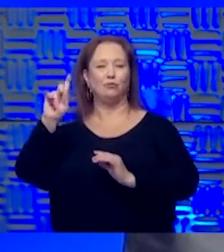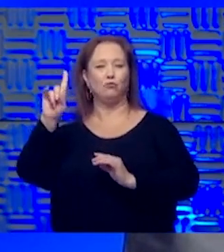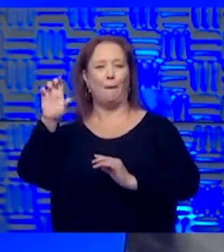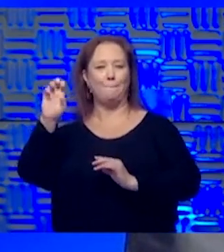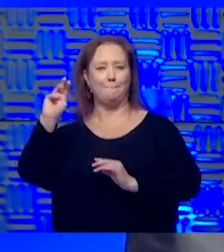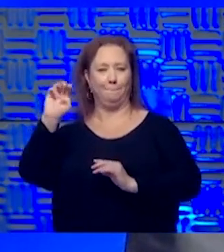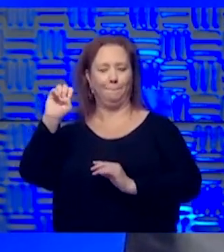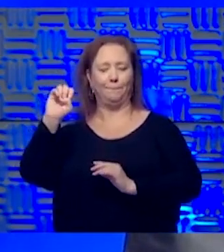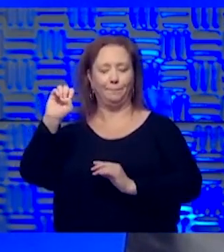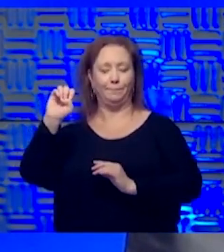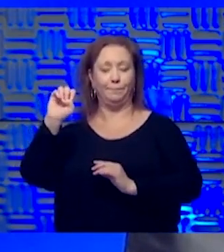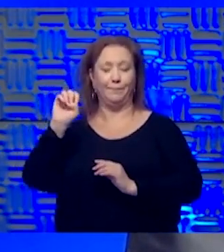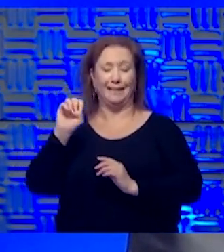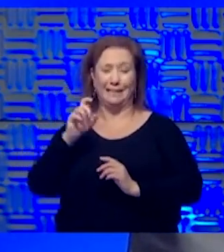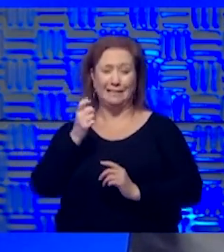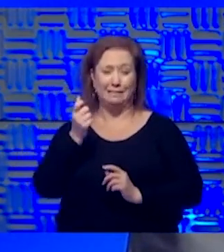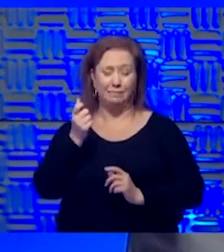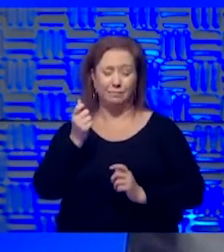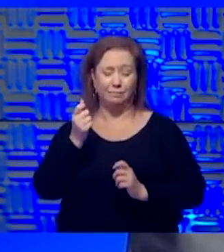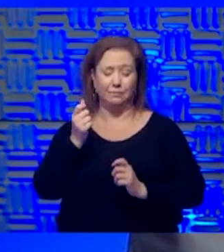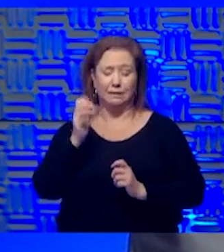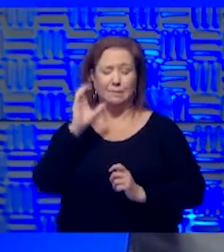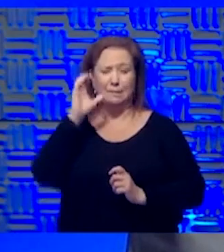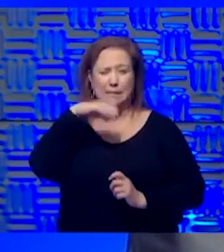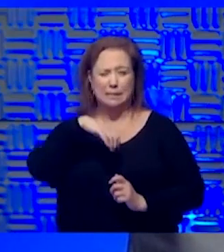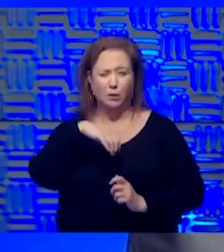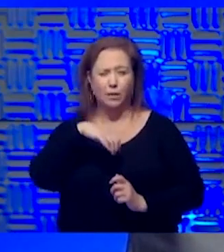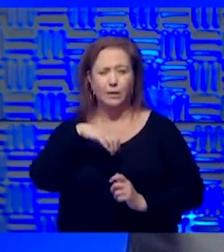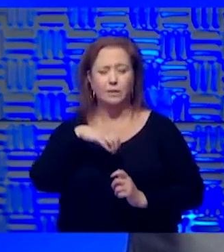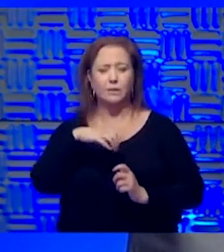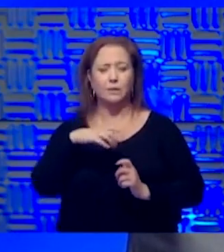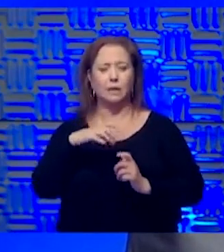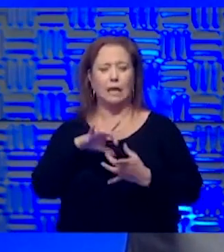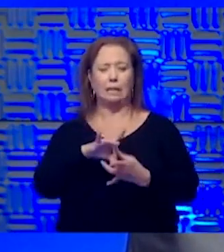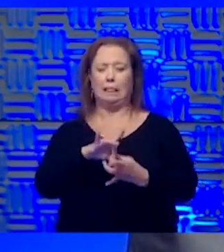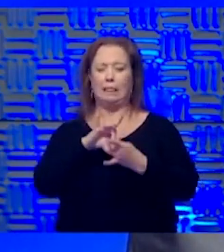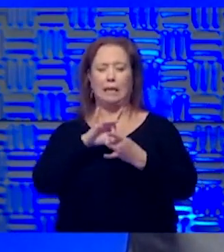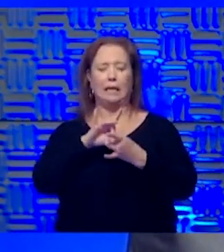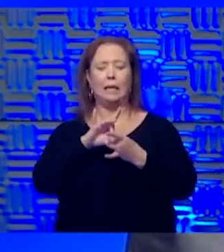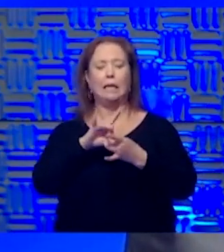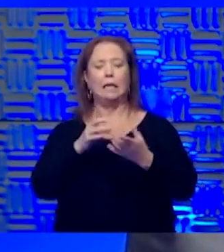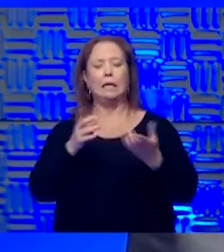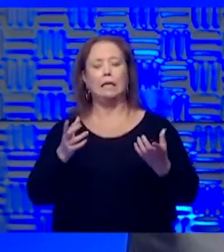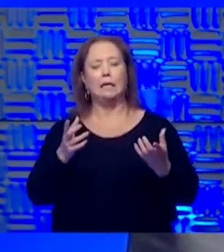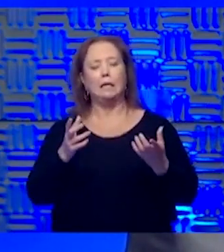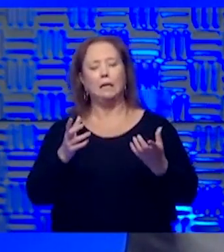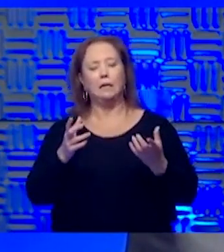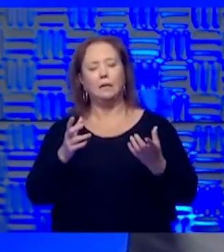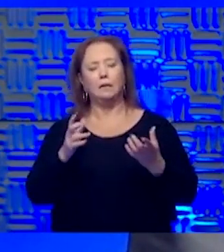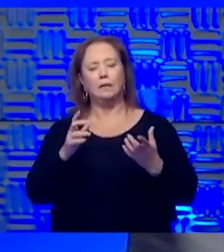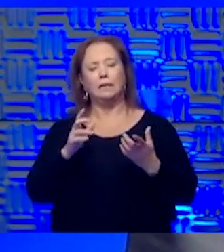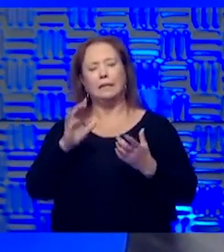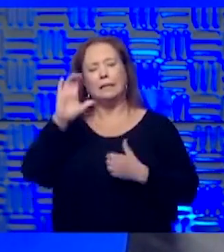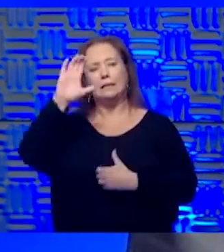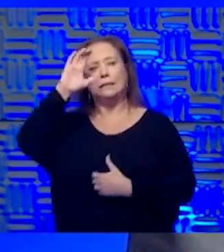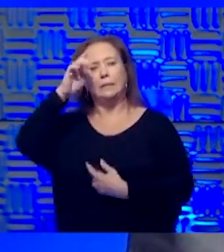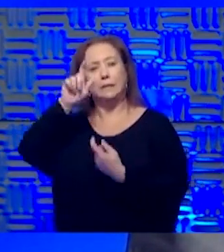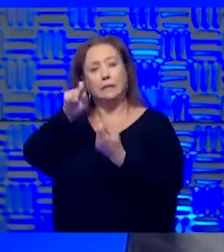it's kind of mysterious in terms of what the actual link is. It seems to be very